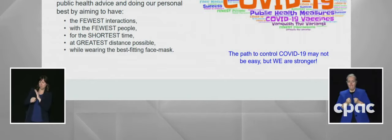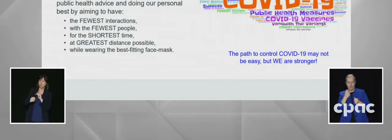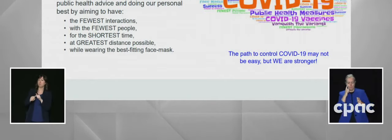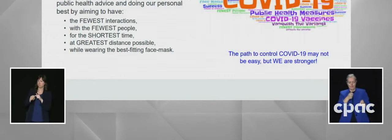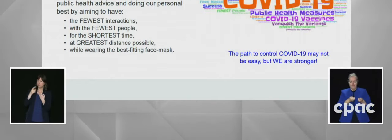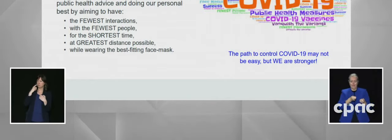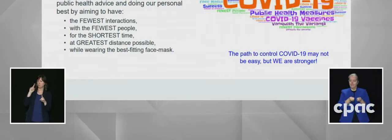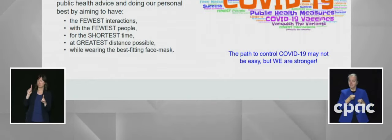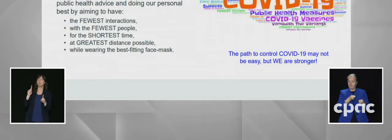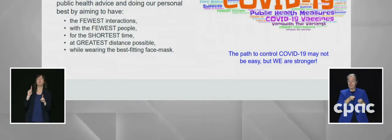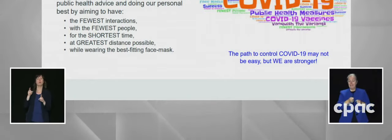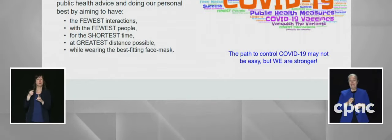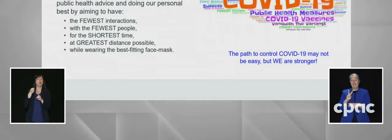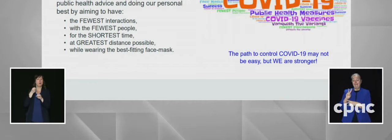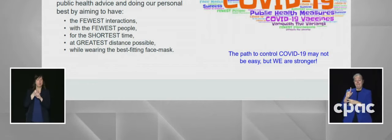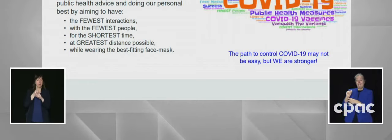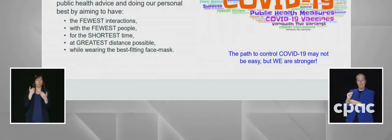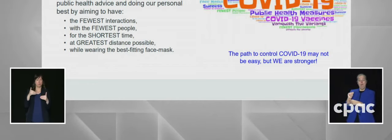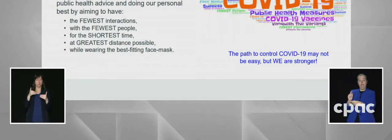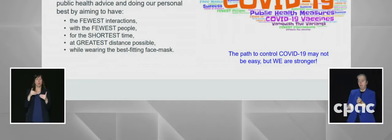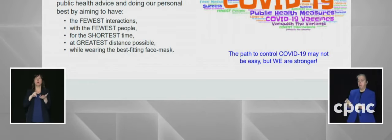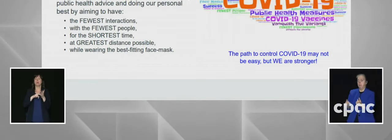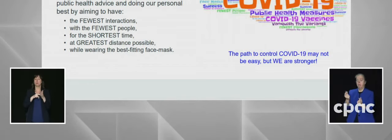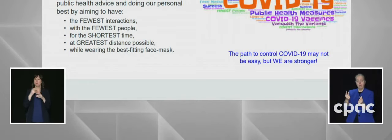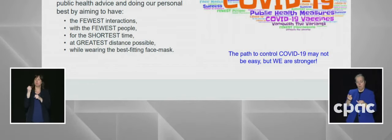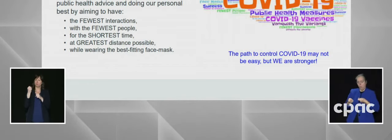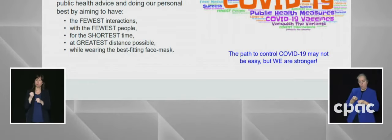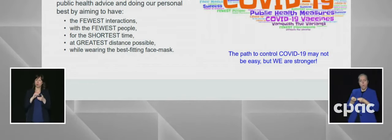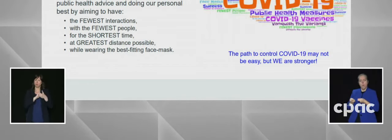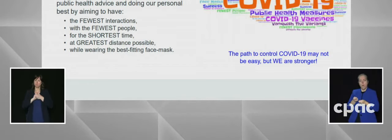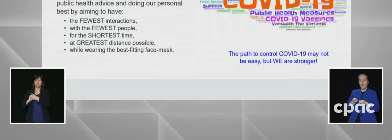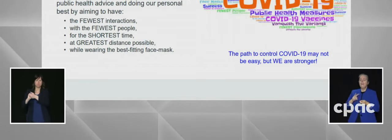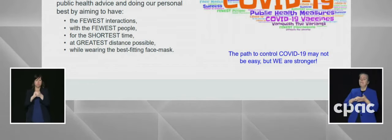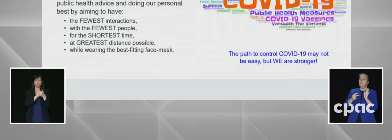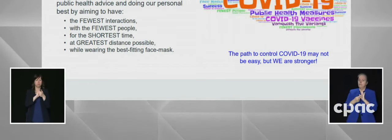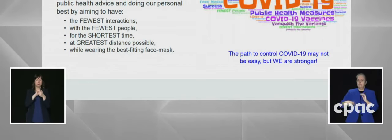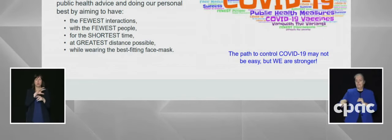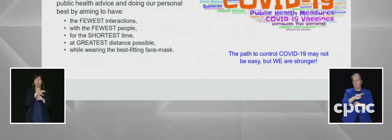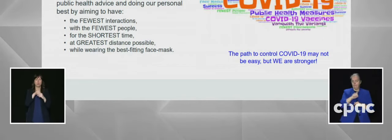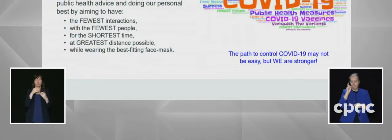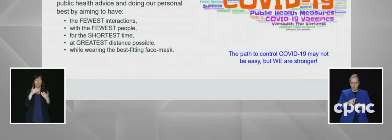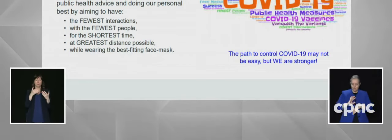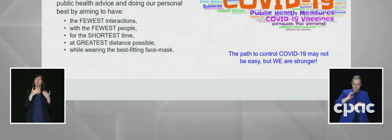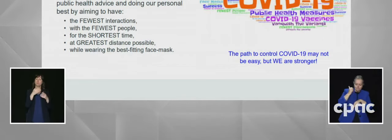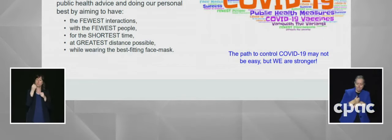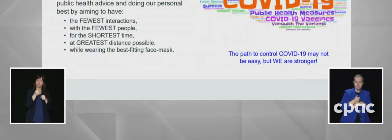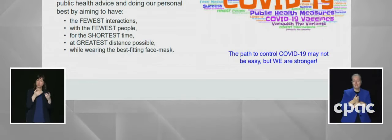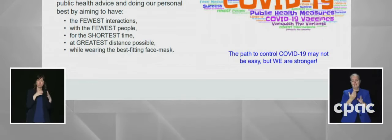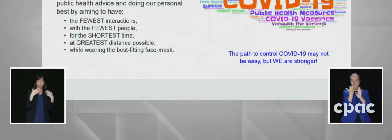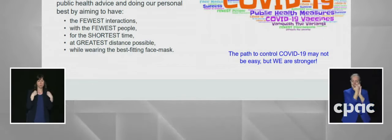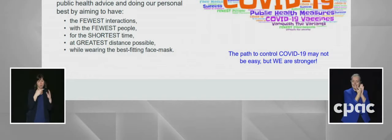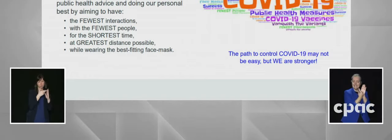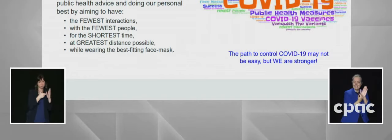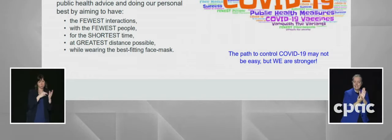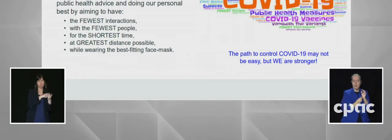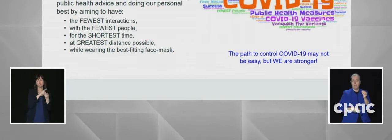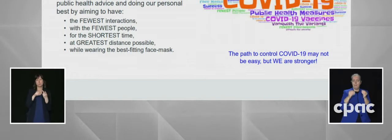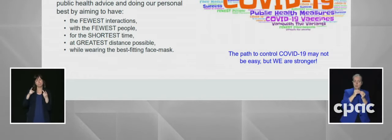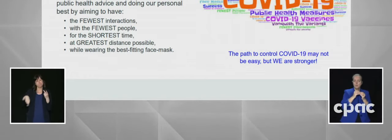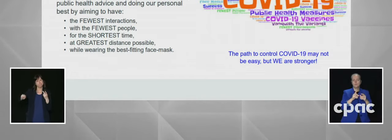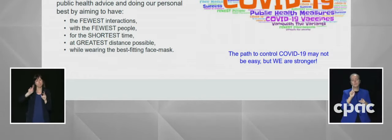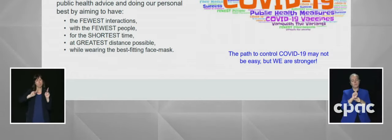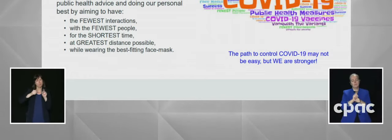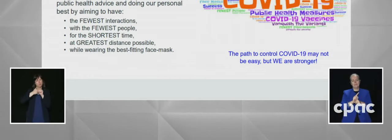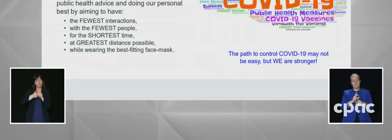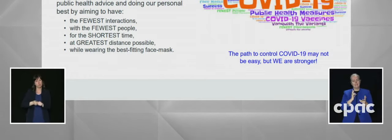of variants of concern will require stronger action through a combination of enhanced public health measures and strict adherence to